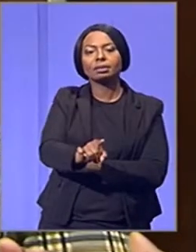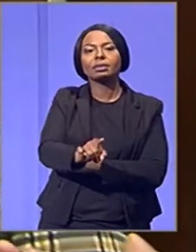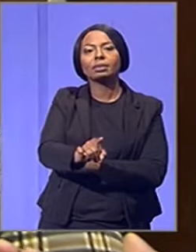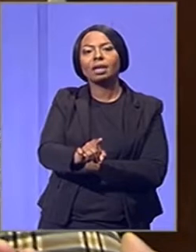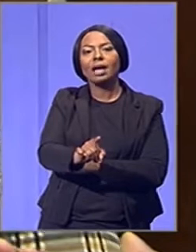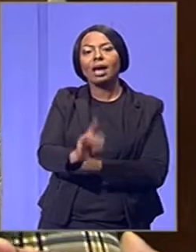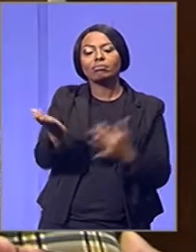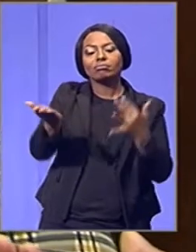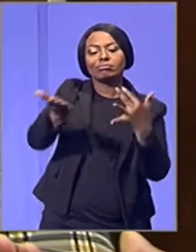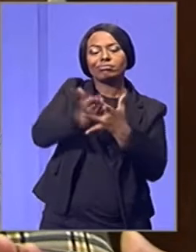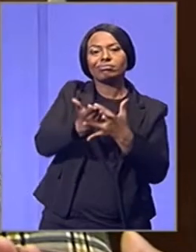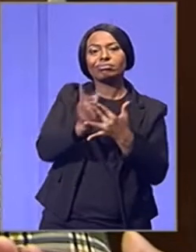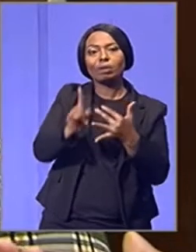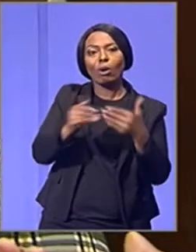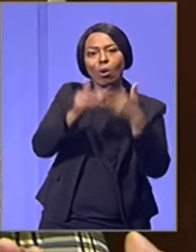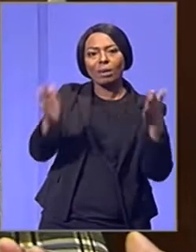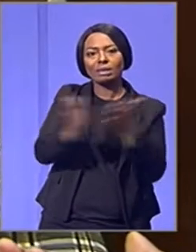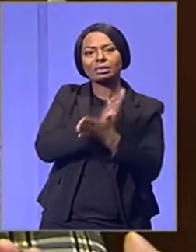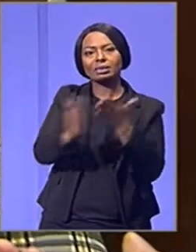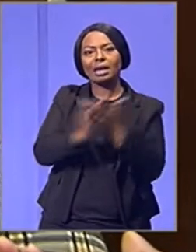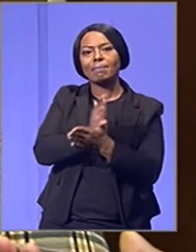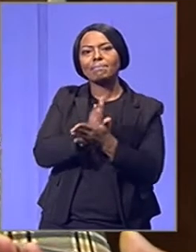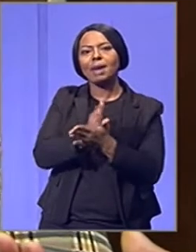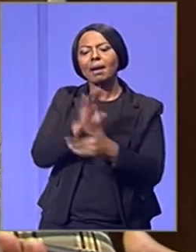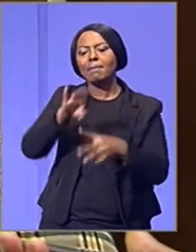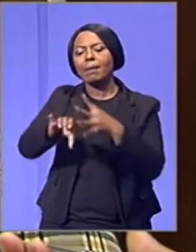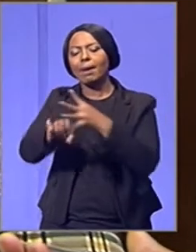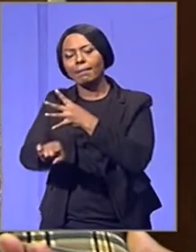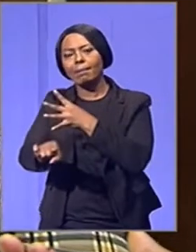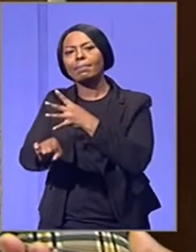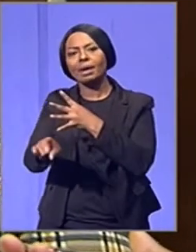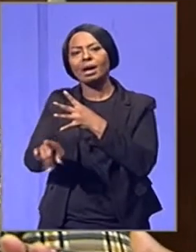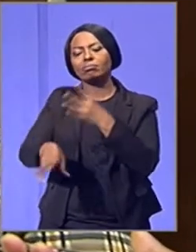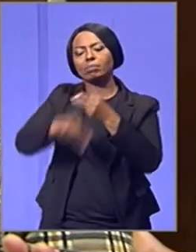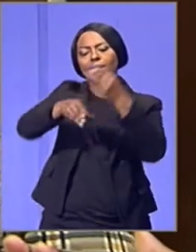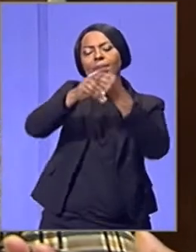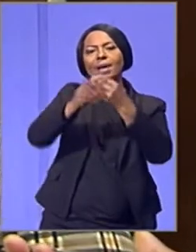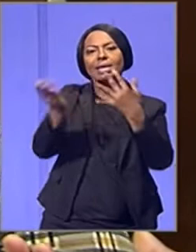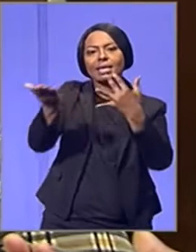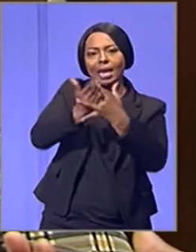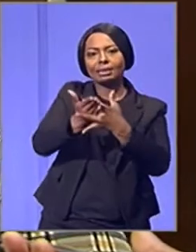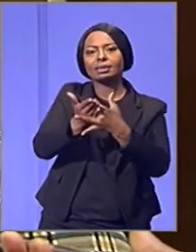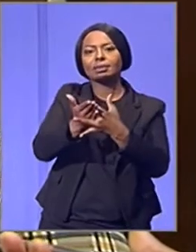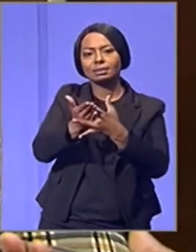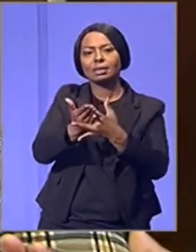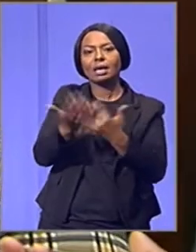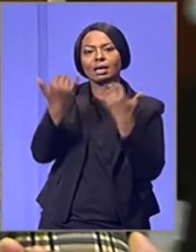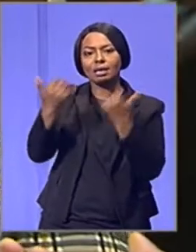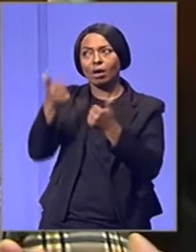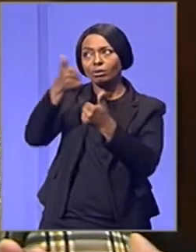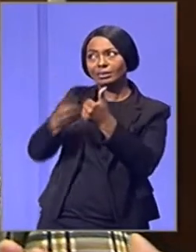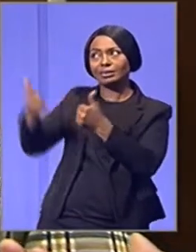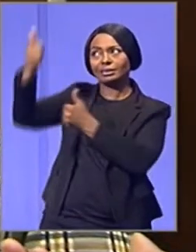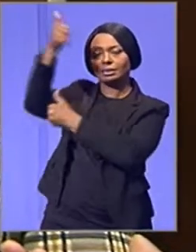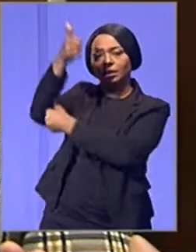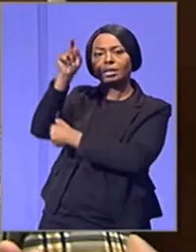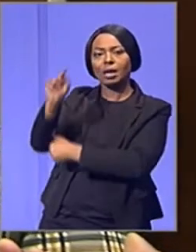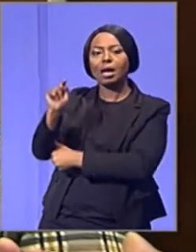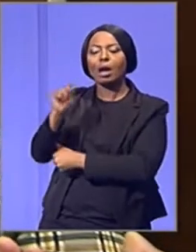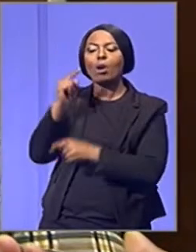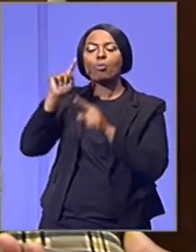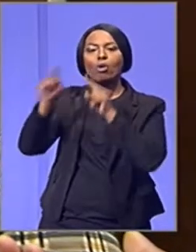dockets, prima facie cases were then established. And the instruction to the senior public prosecutor was that the